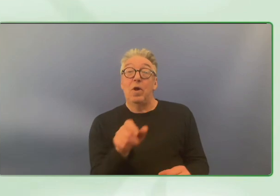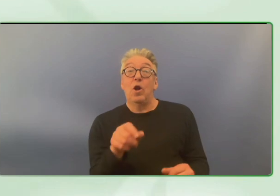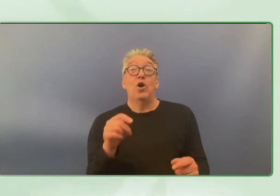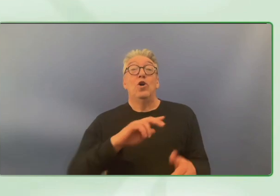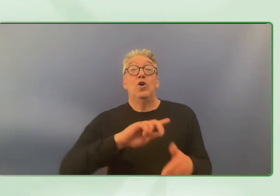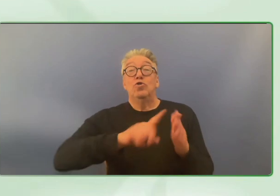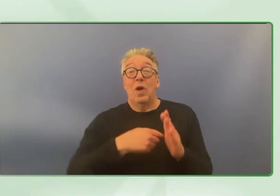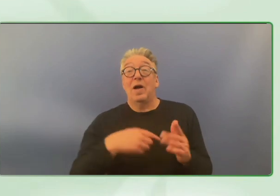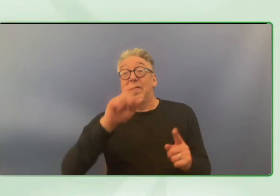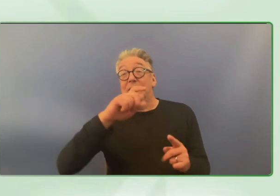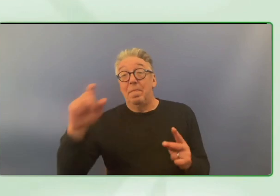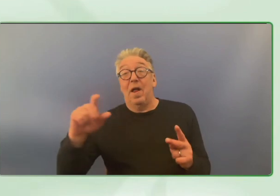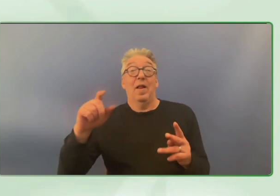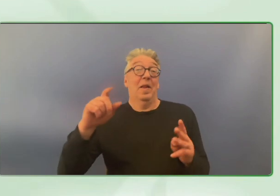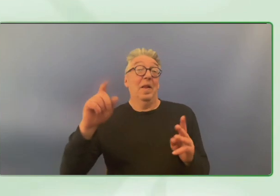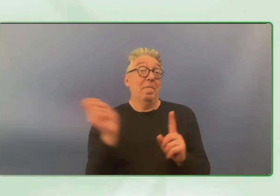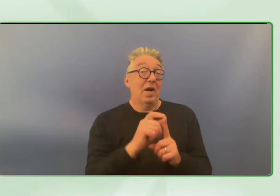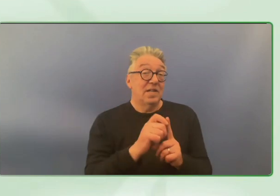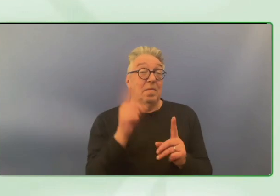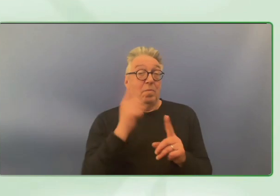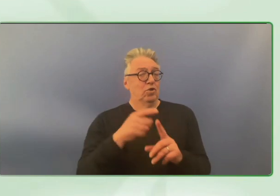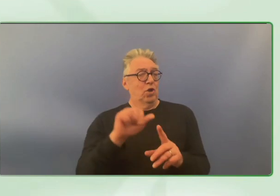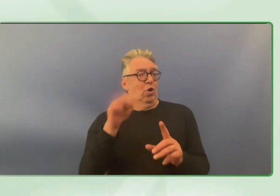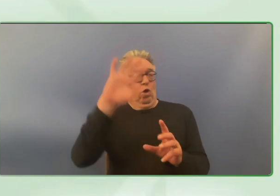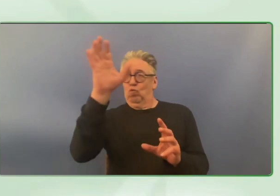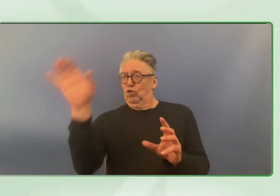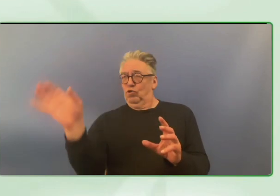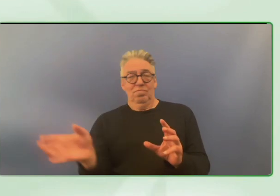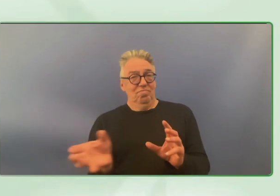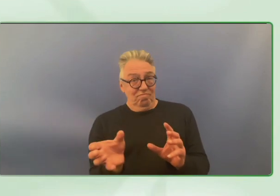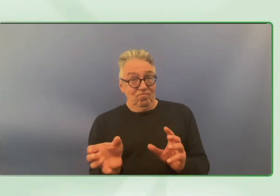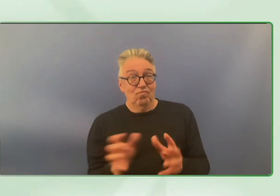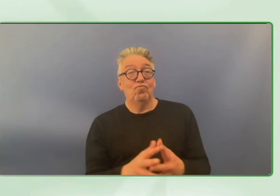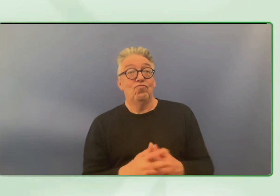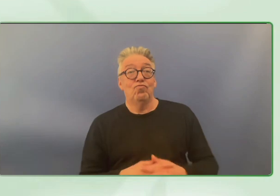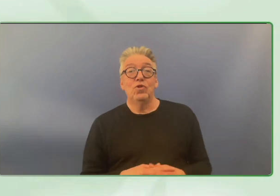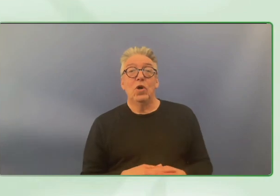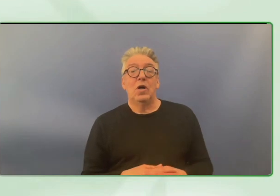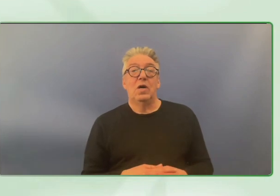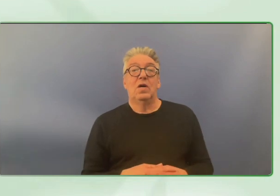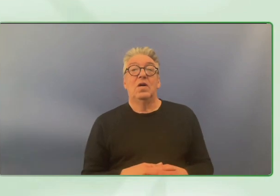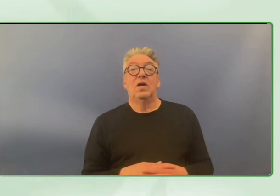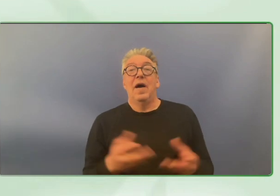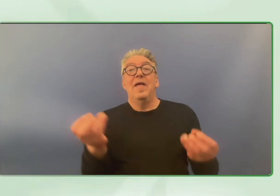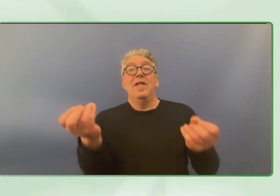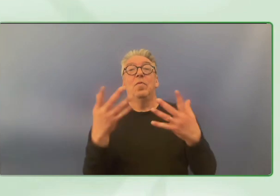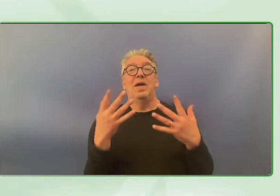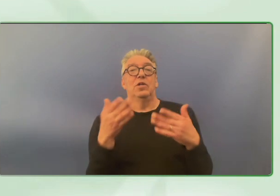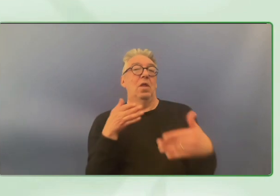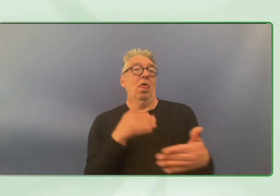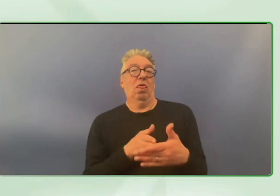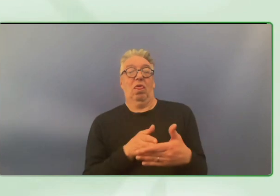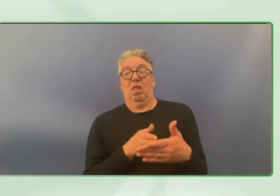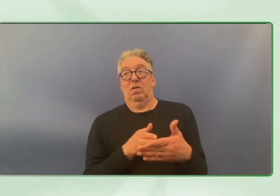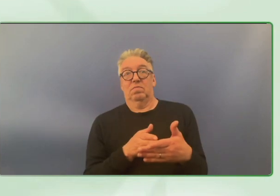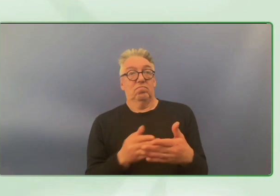and surrounding countries who are excluded from information. There are so many deaf people, and